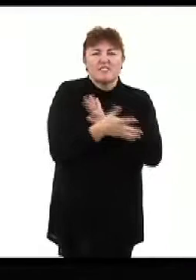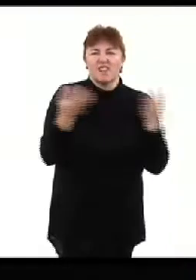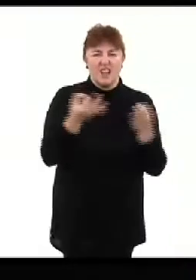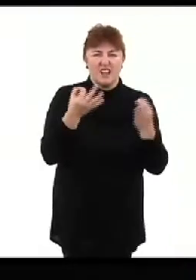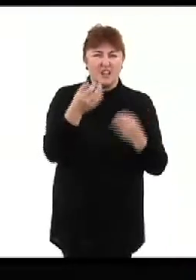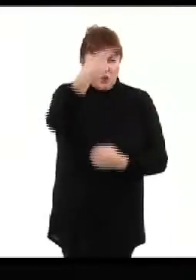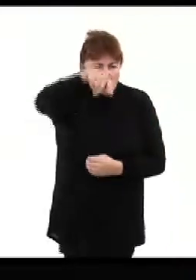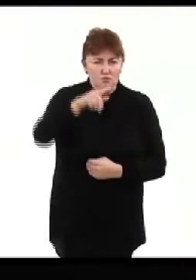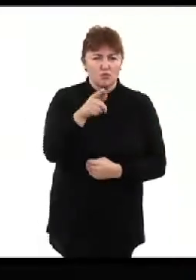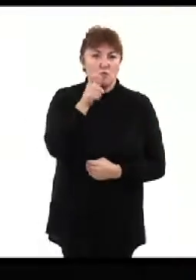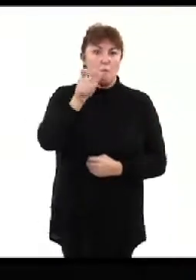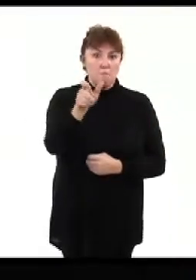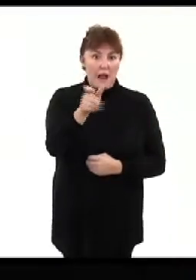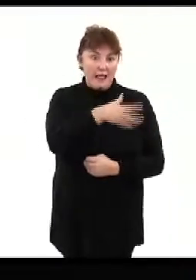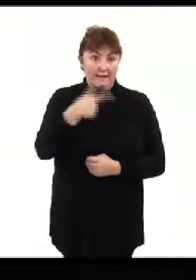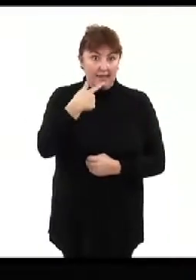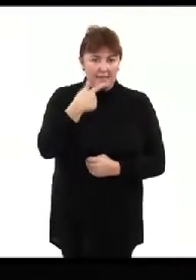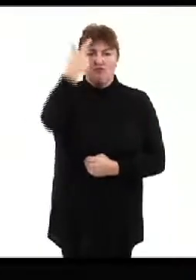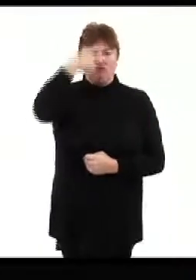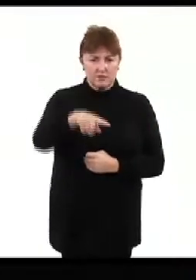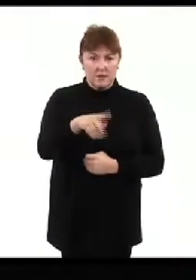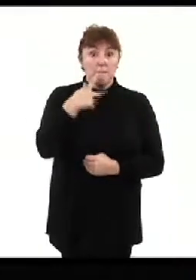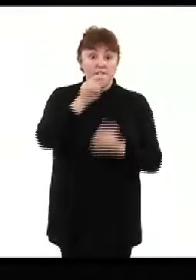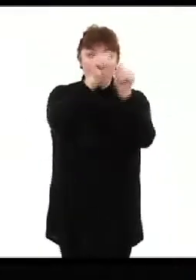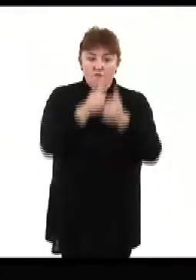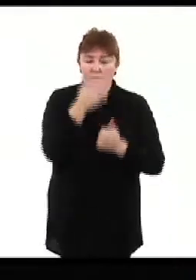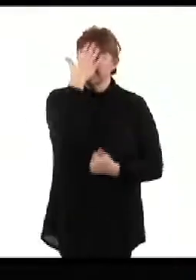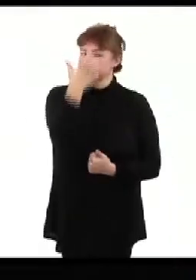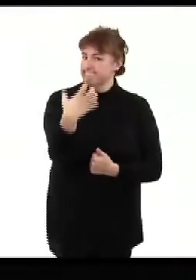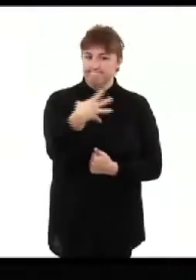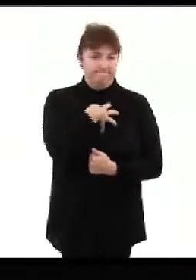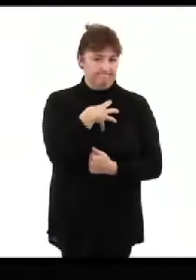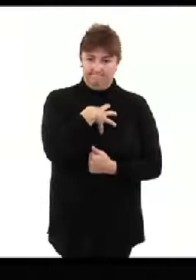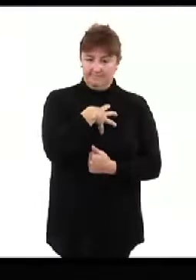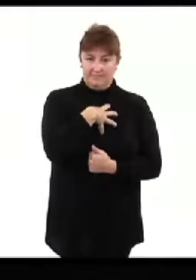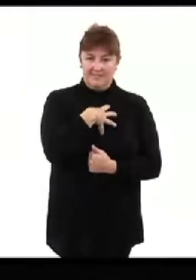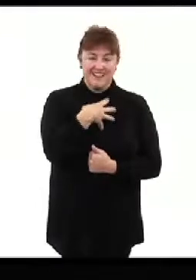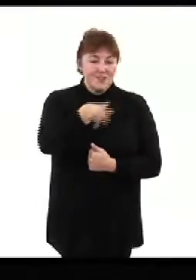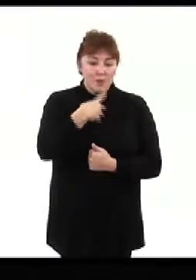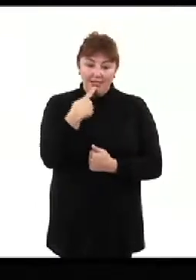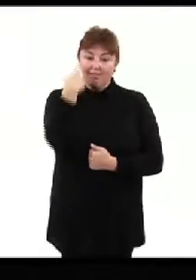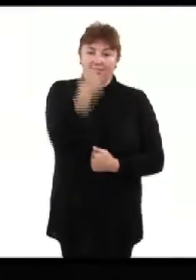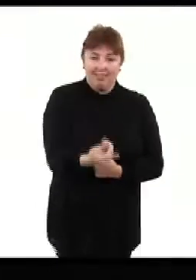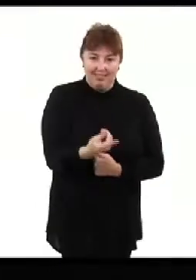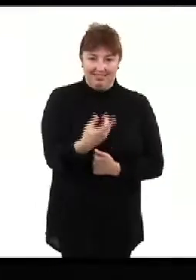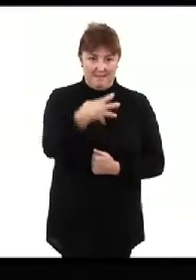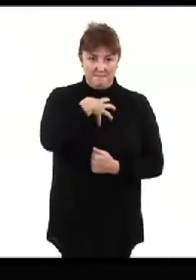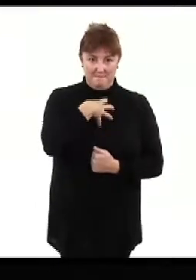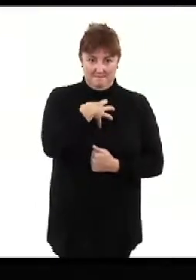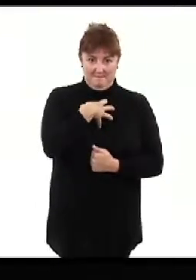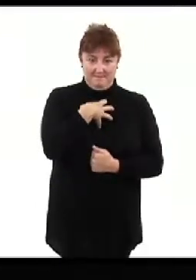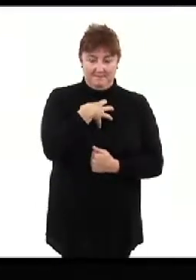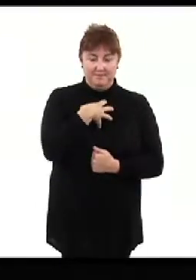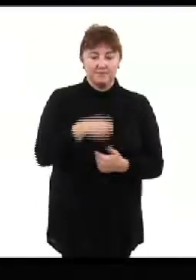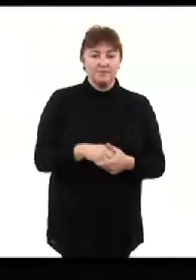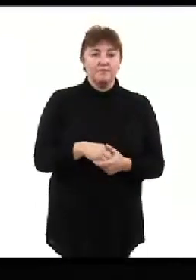the form of the word. You can't say the word. You know it, but you can't retrieve it. So I'm going to show you a picture and also a